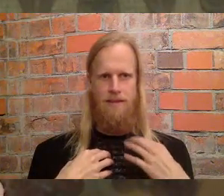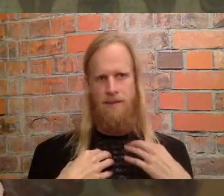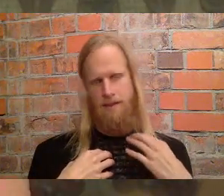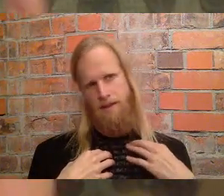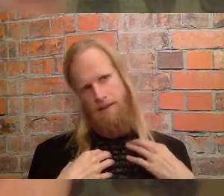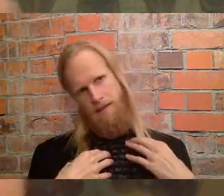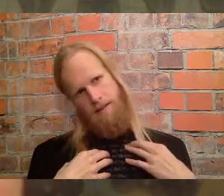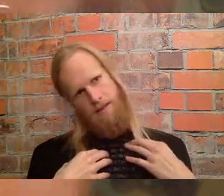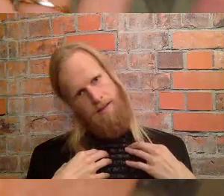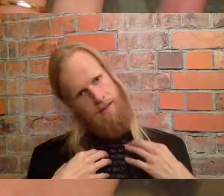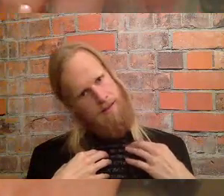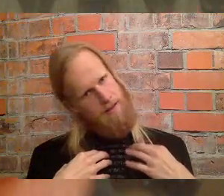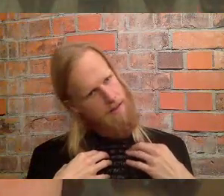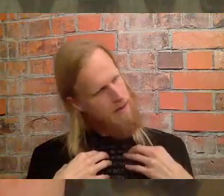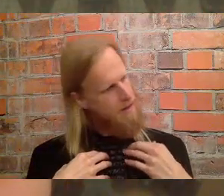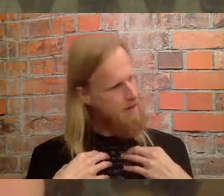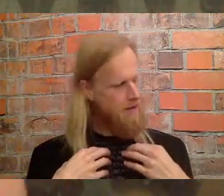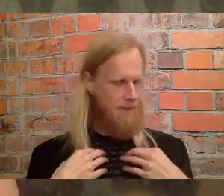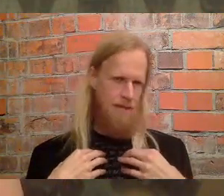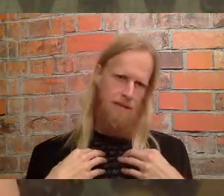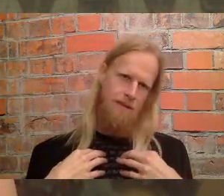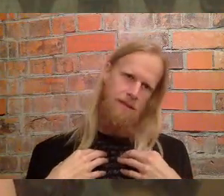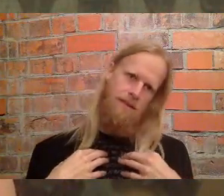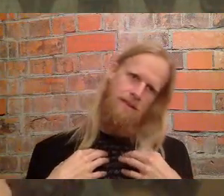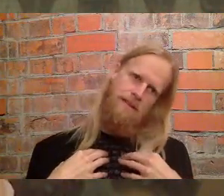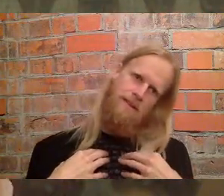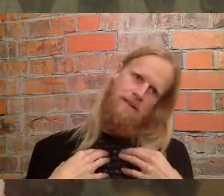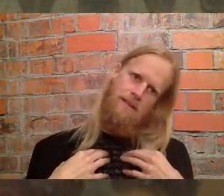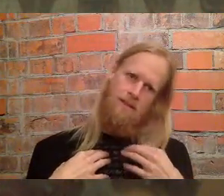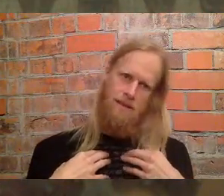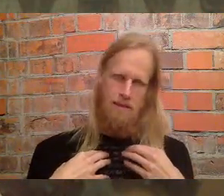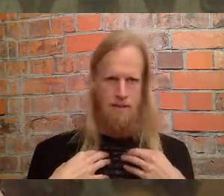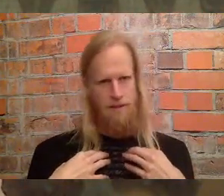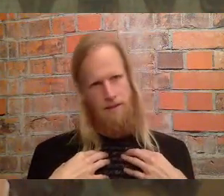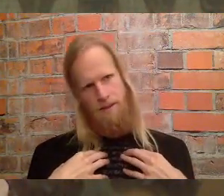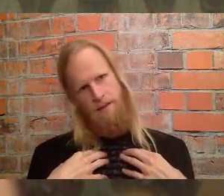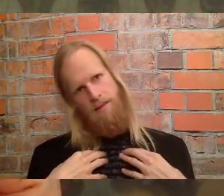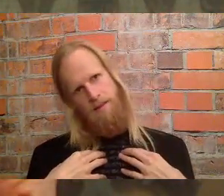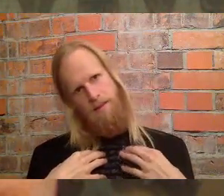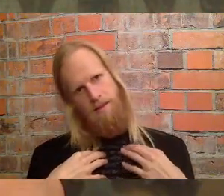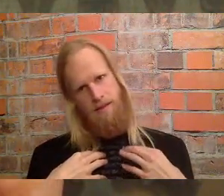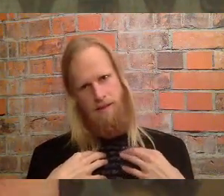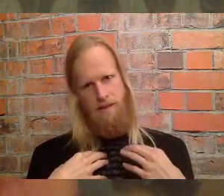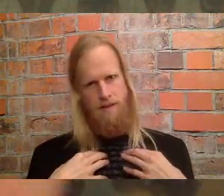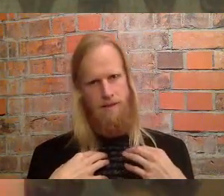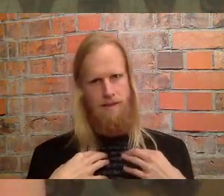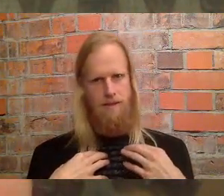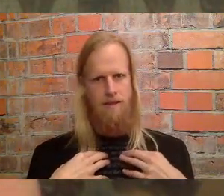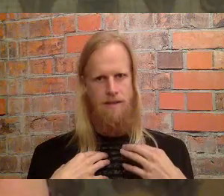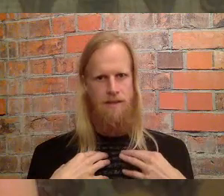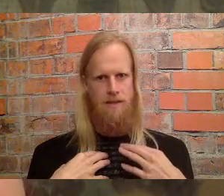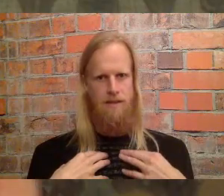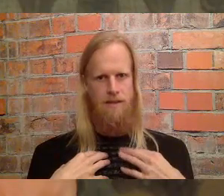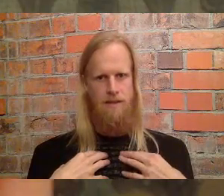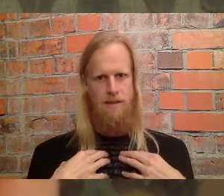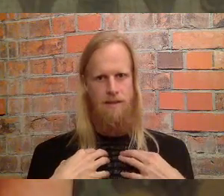the listening and not just writing it in a journal and forgetting about it, but writing it on a to-do list and to doing